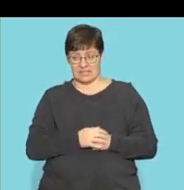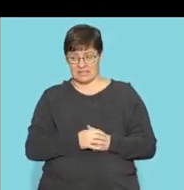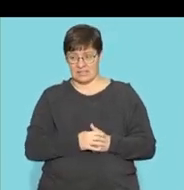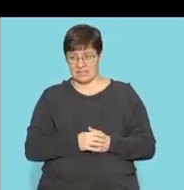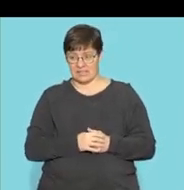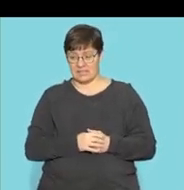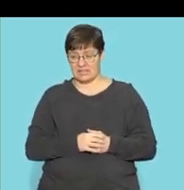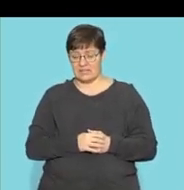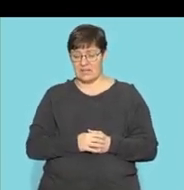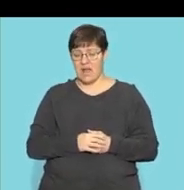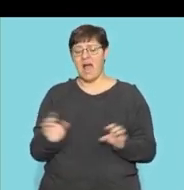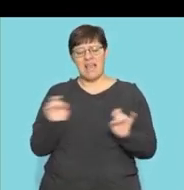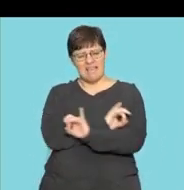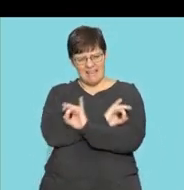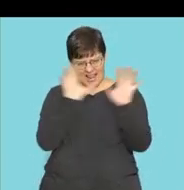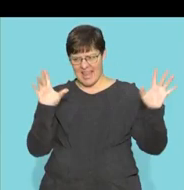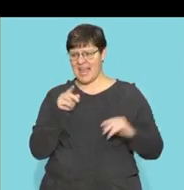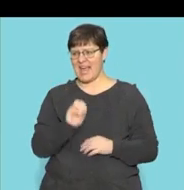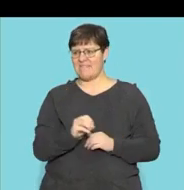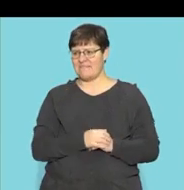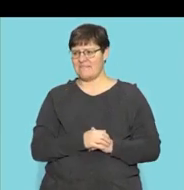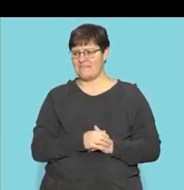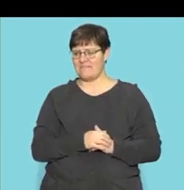Okay, so that's very clear that there